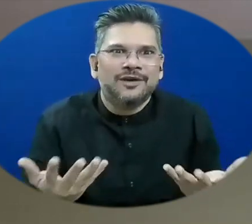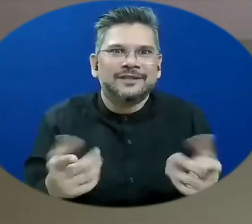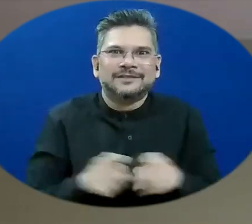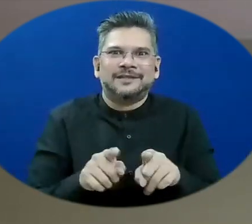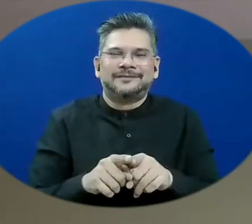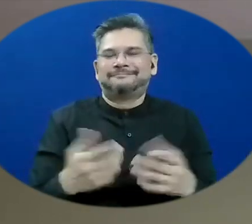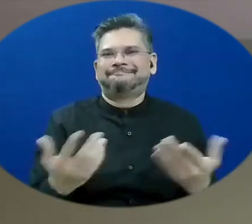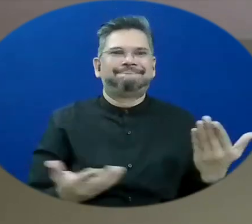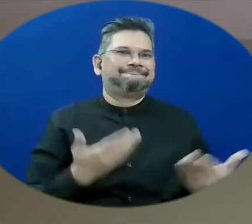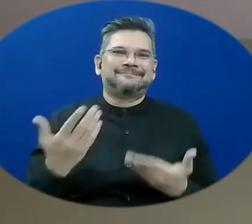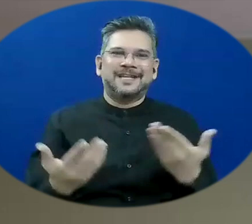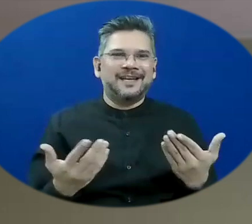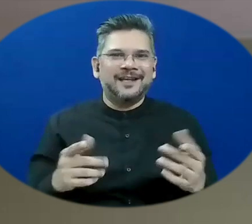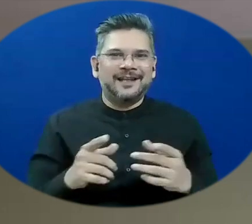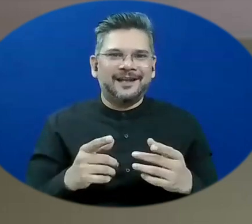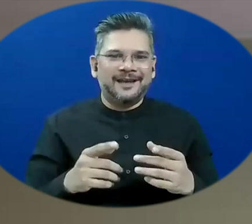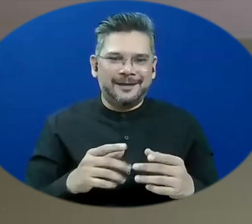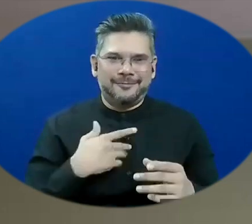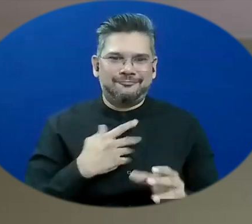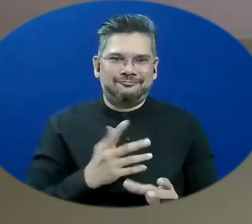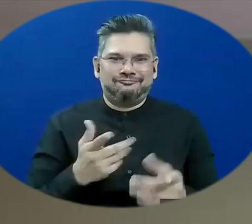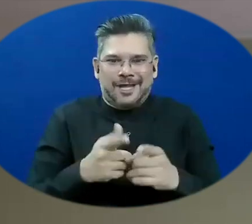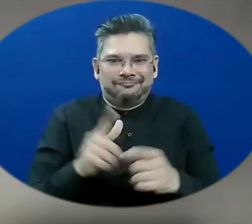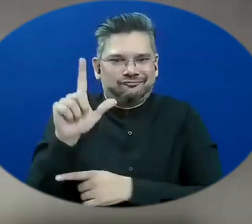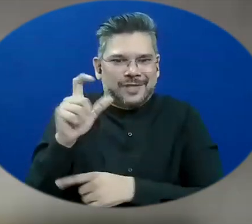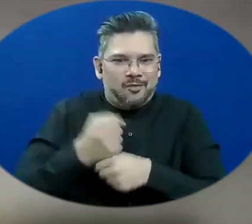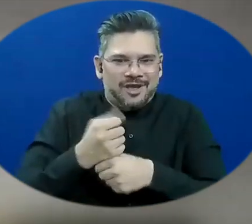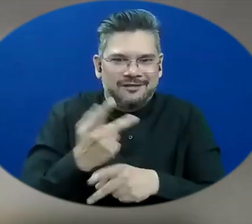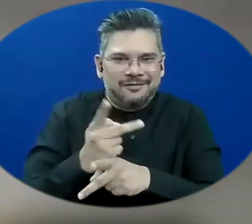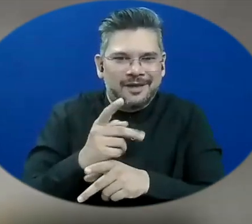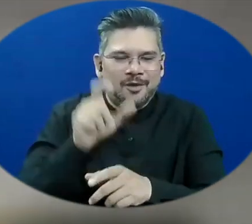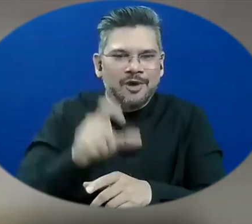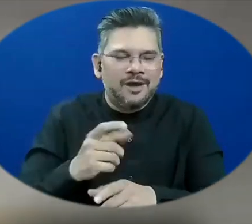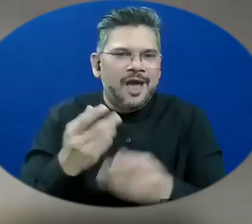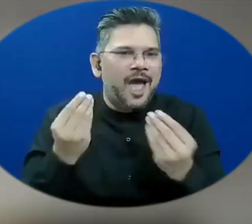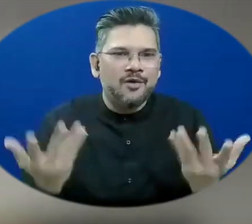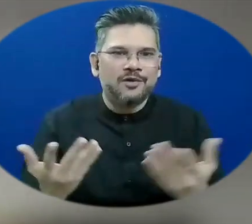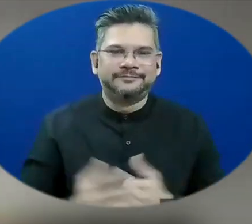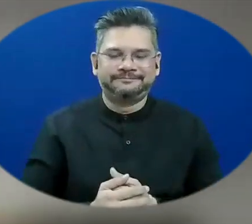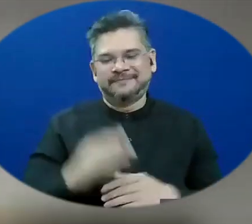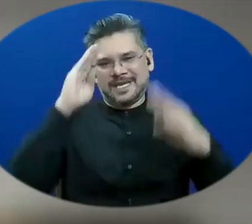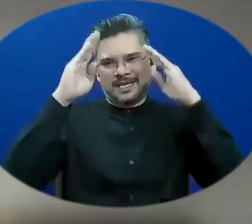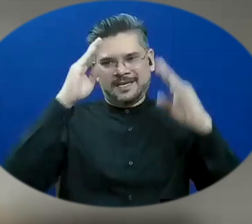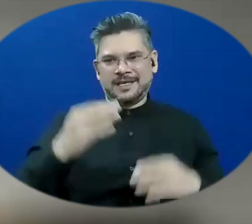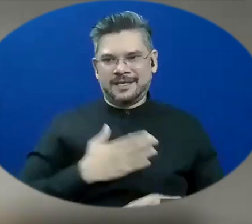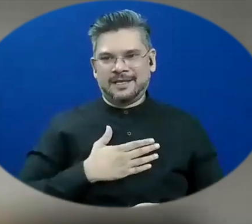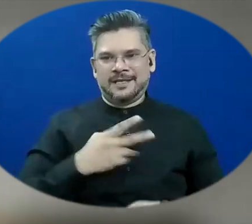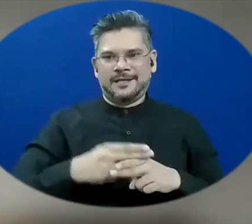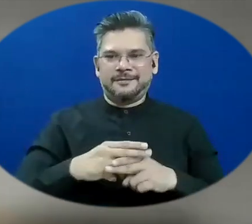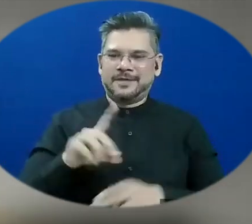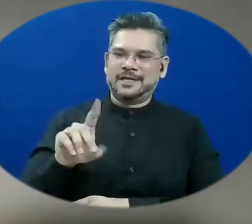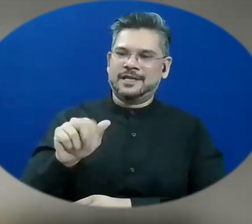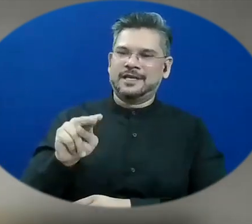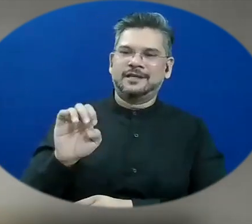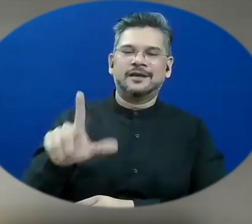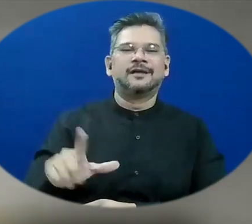being and entering that role as care partner? So hi everyone, my name is Daniel. I'm from Singapore.